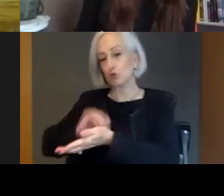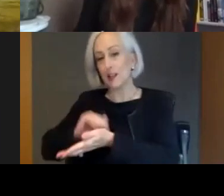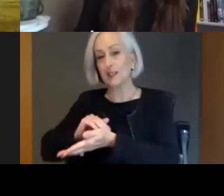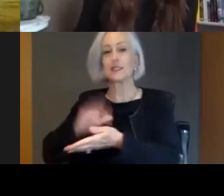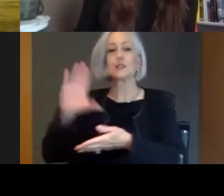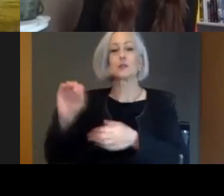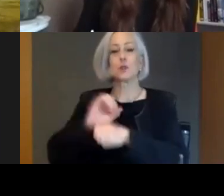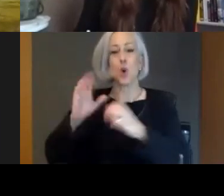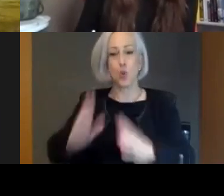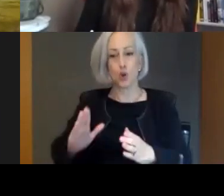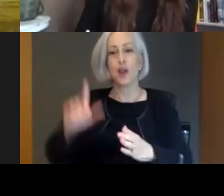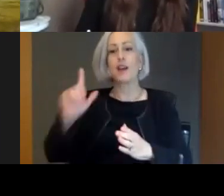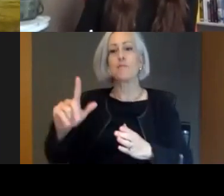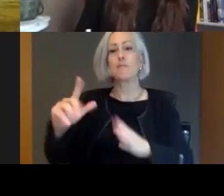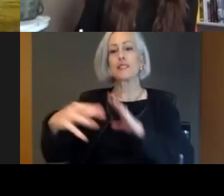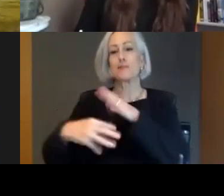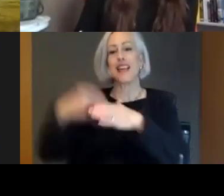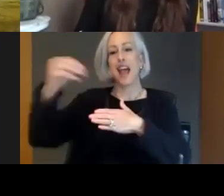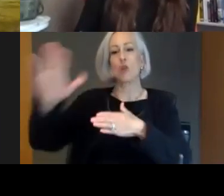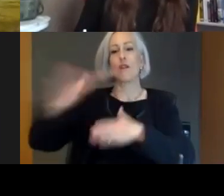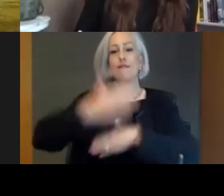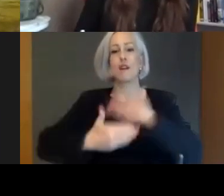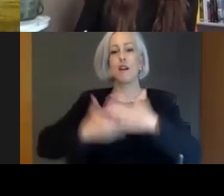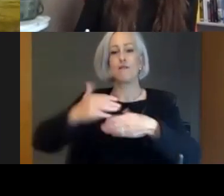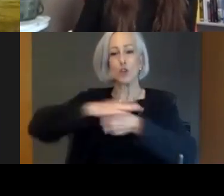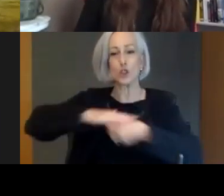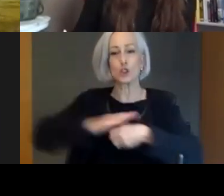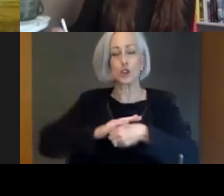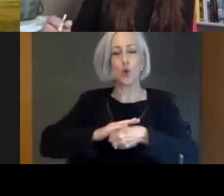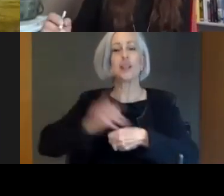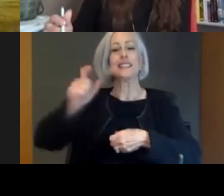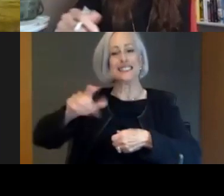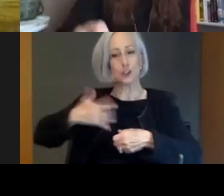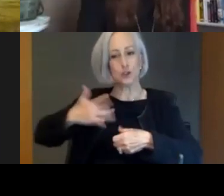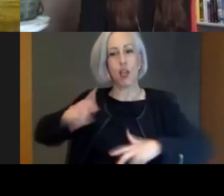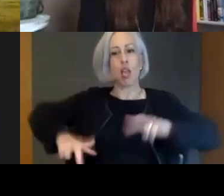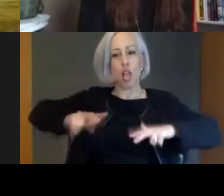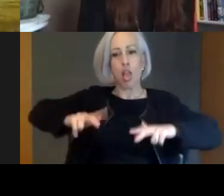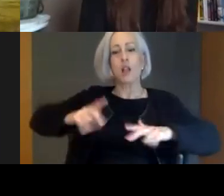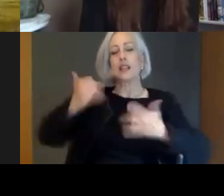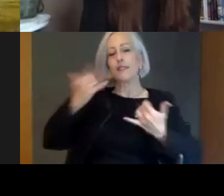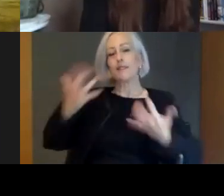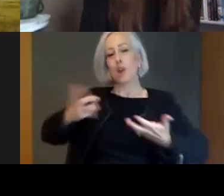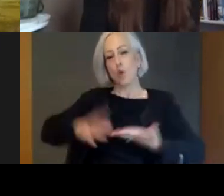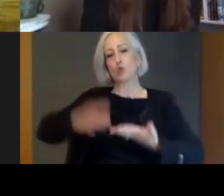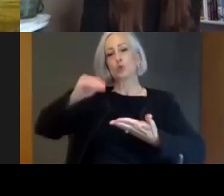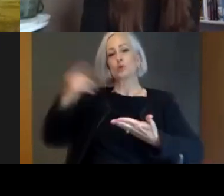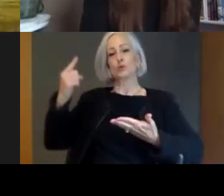their comfort zones, make them feel utterly uncomfortable and out of their depth. And I think that's